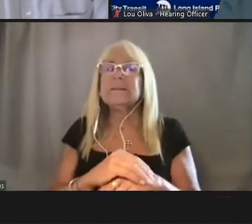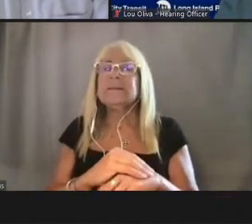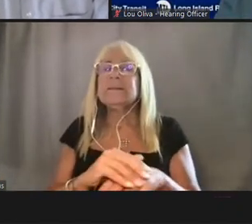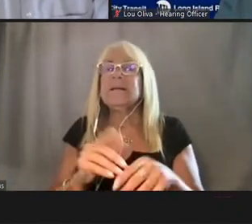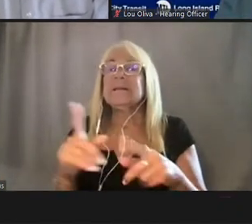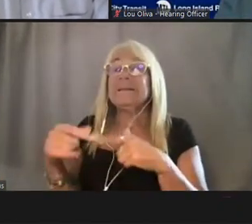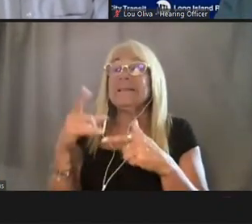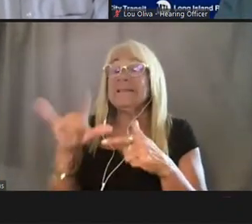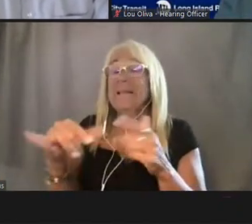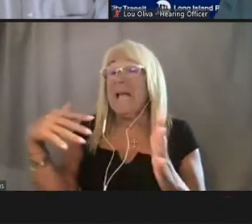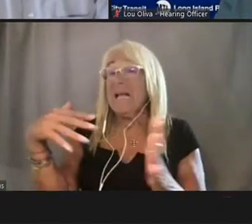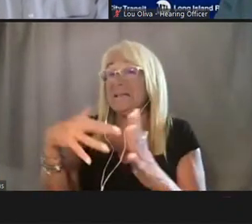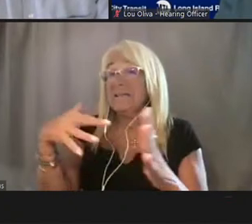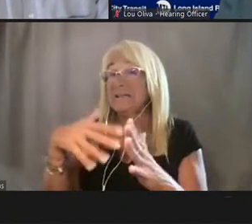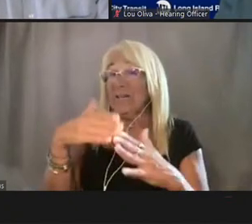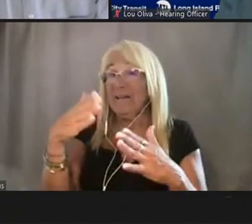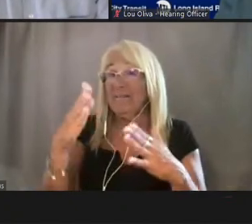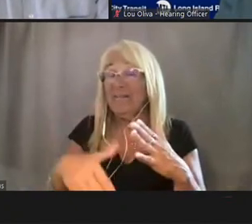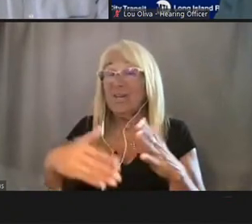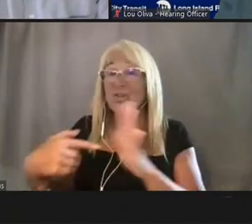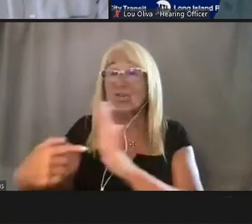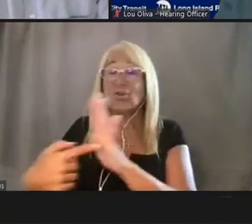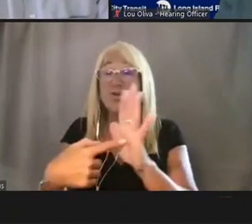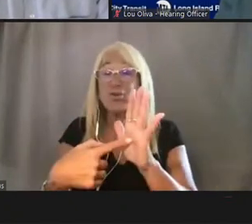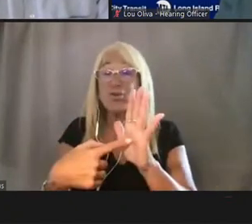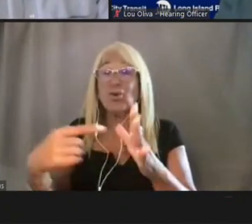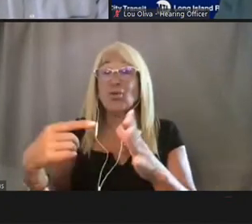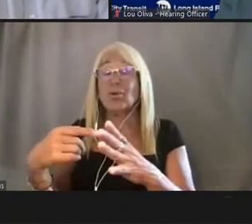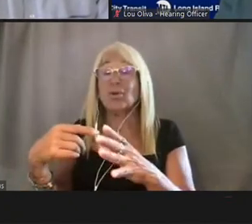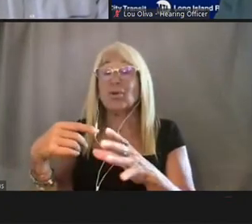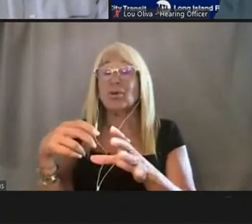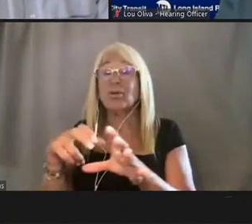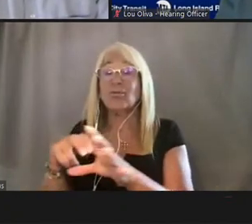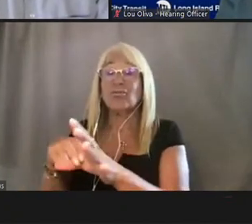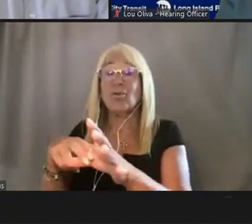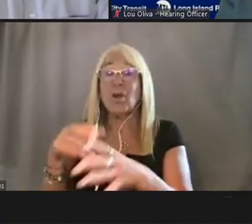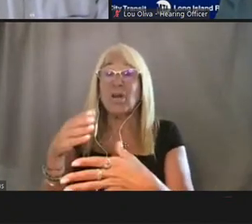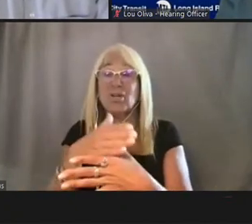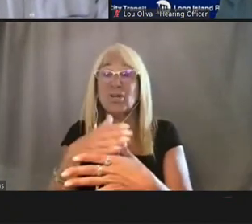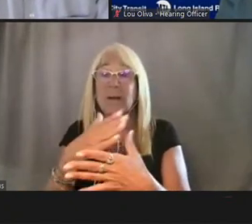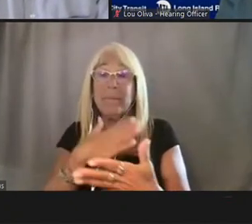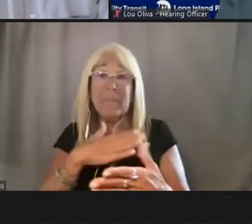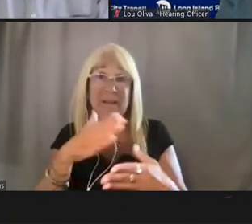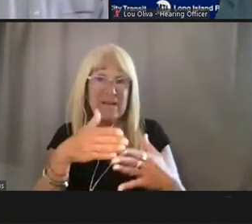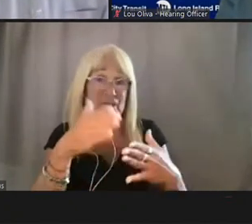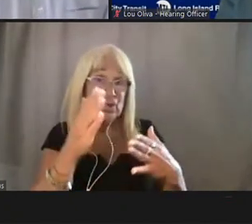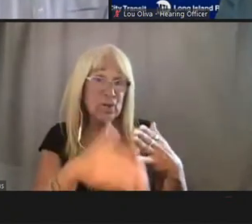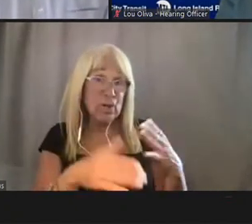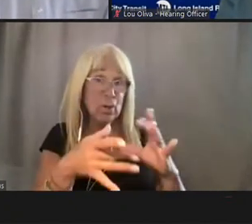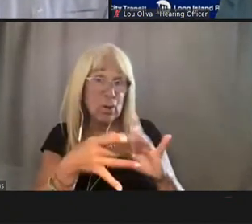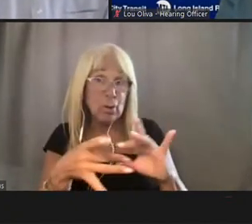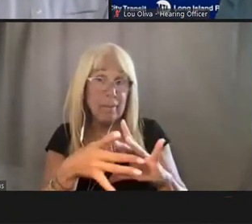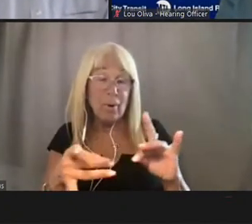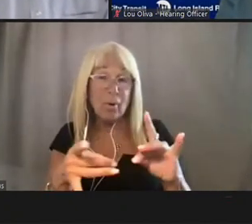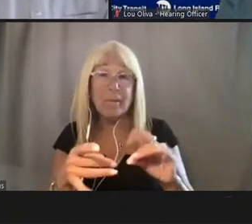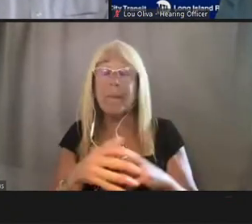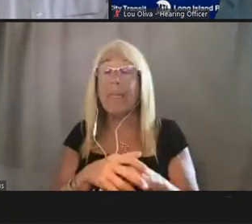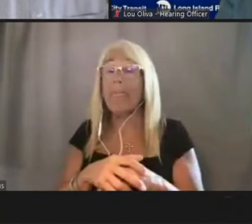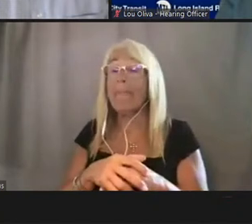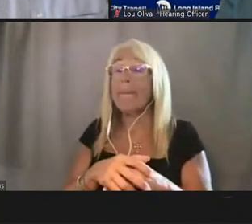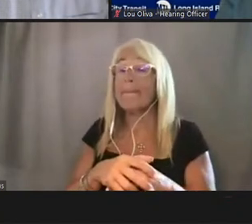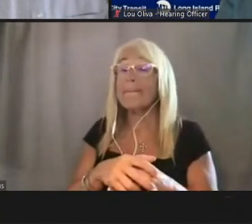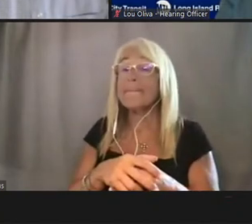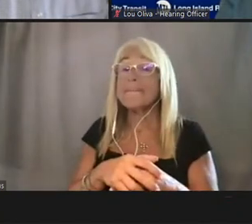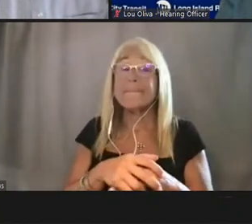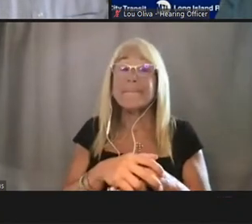done showing ride share companies as they like to call themselves as main culprits